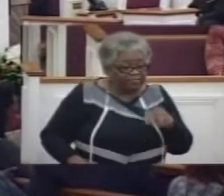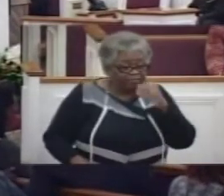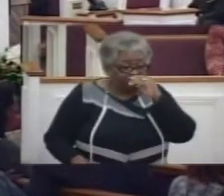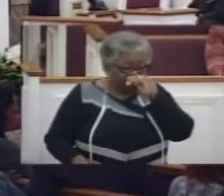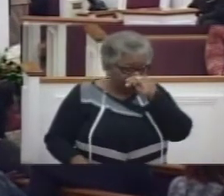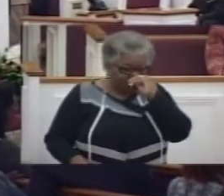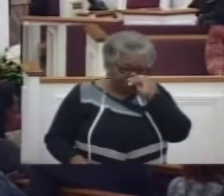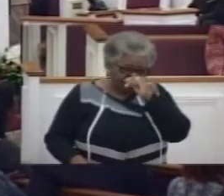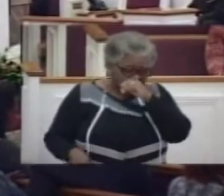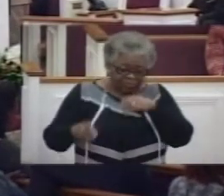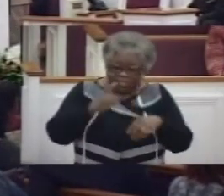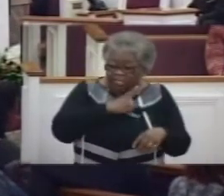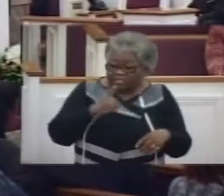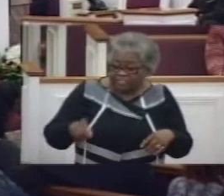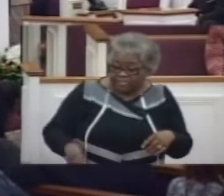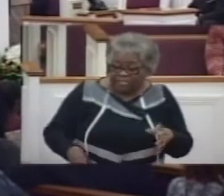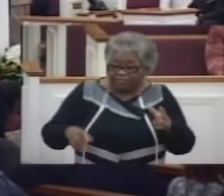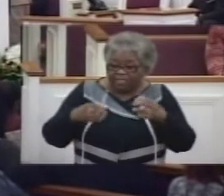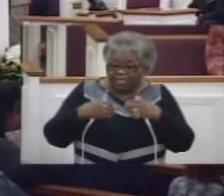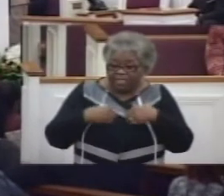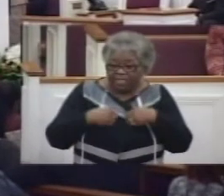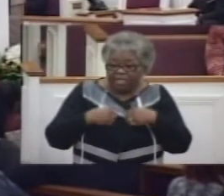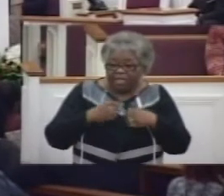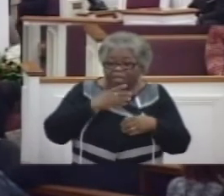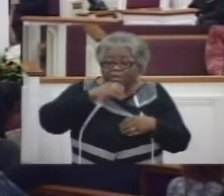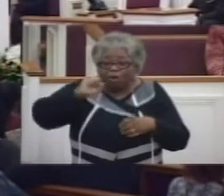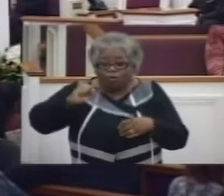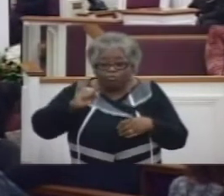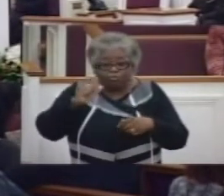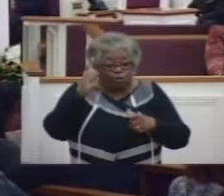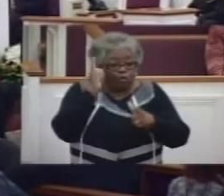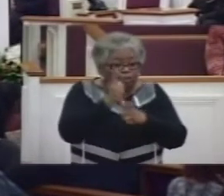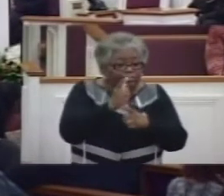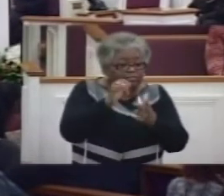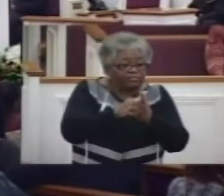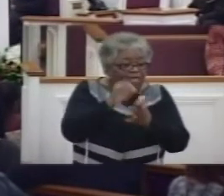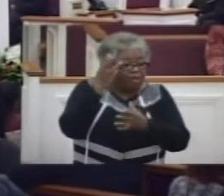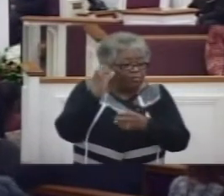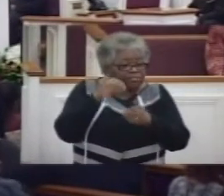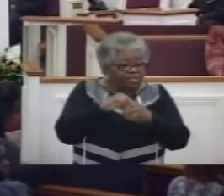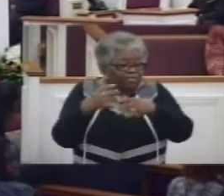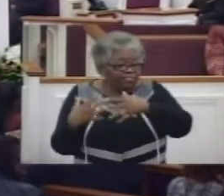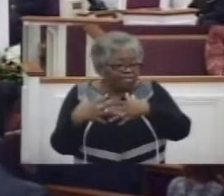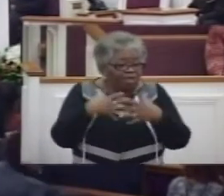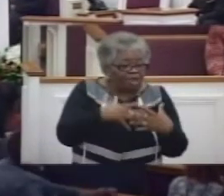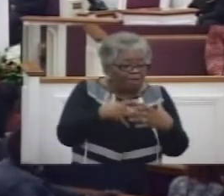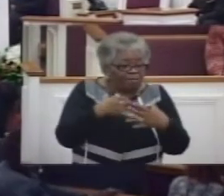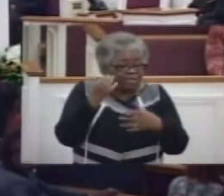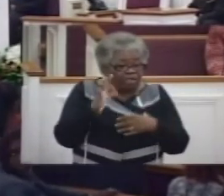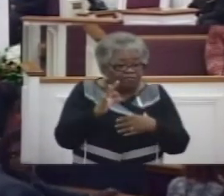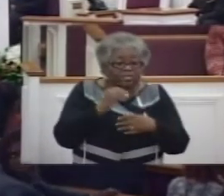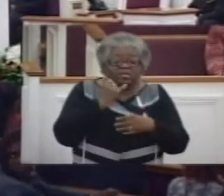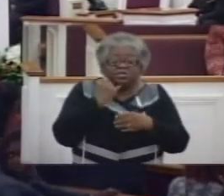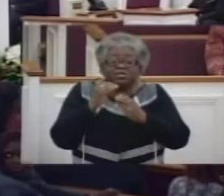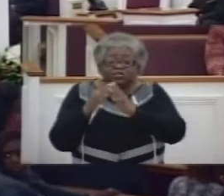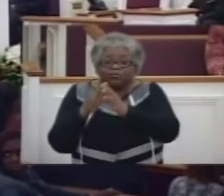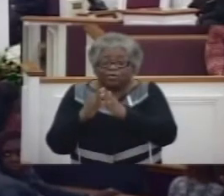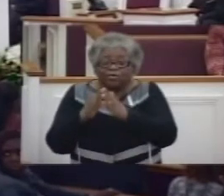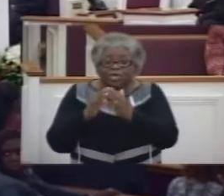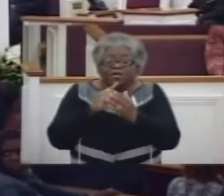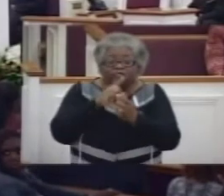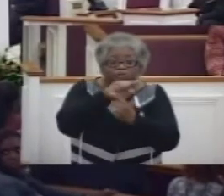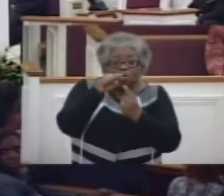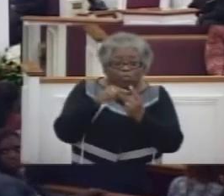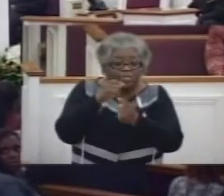you? David had older brothers who were in the army of Israel. And so when the preacher